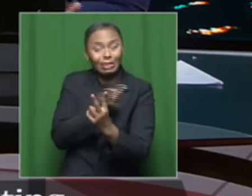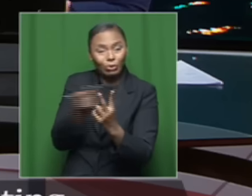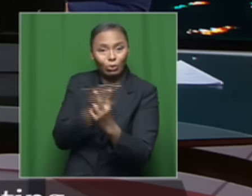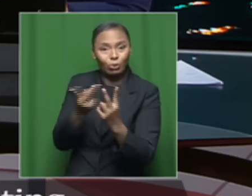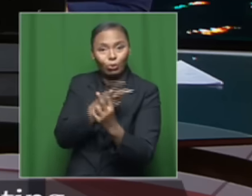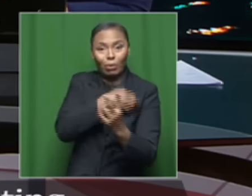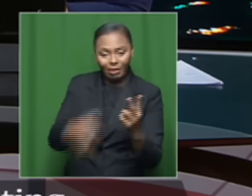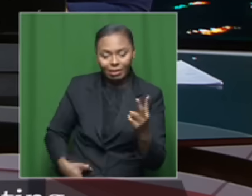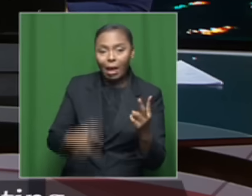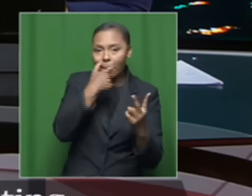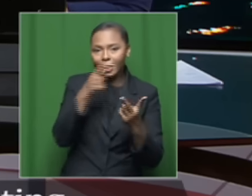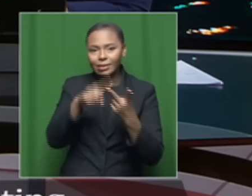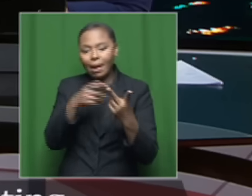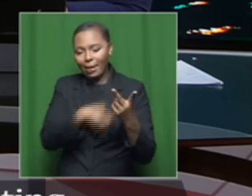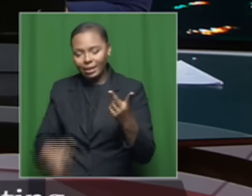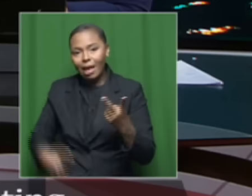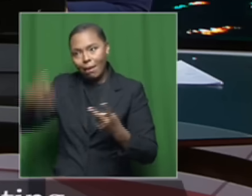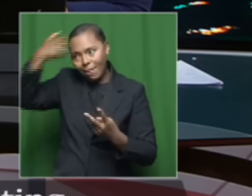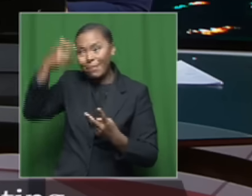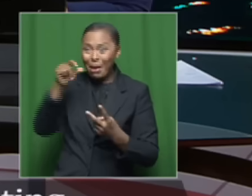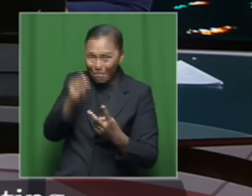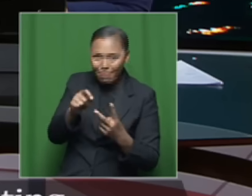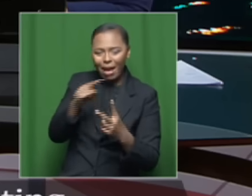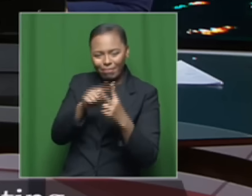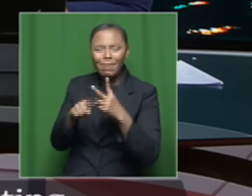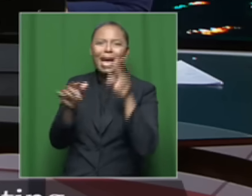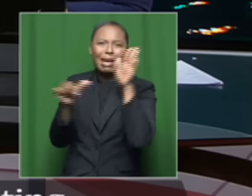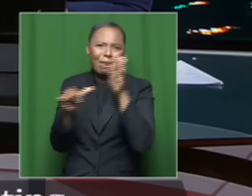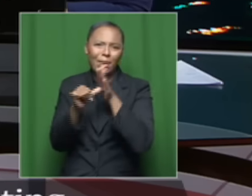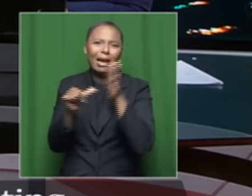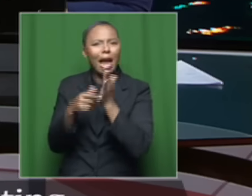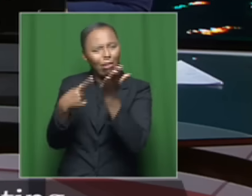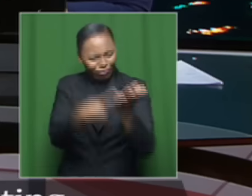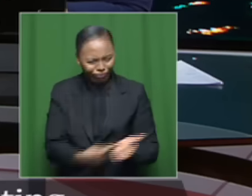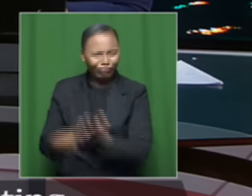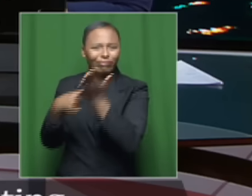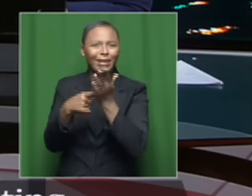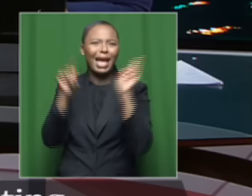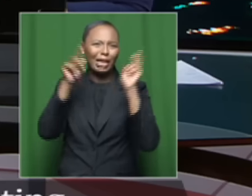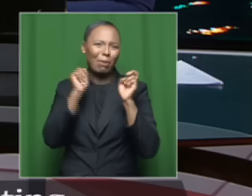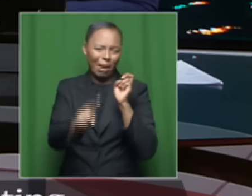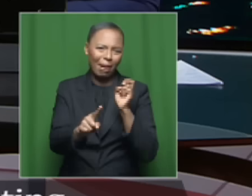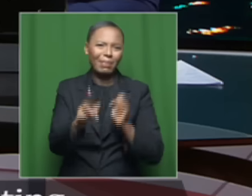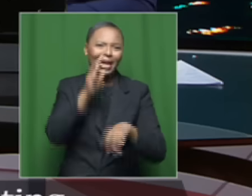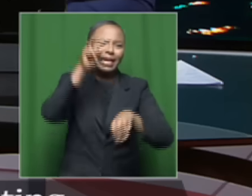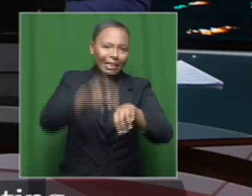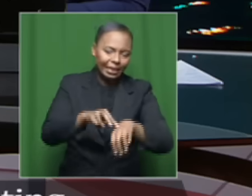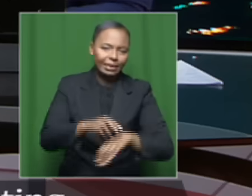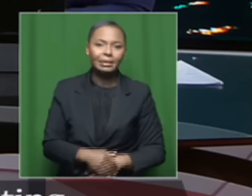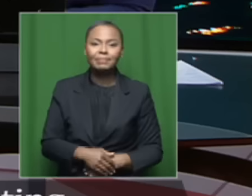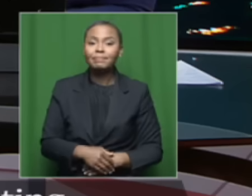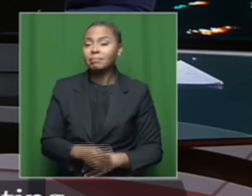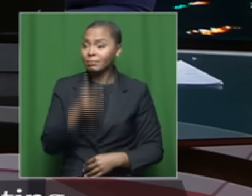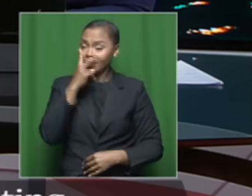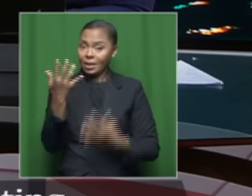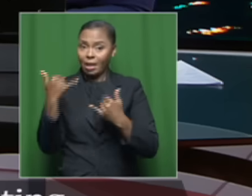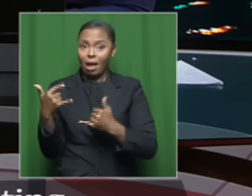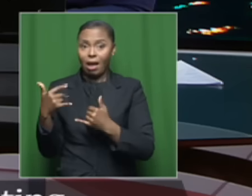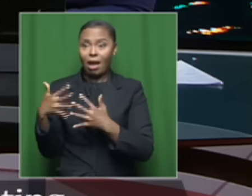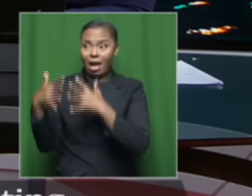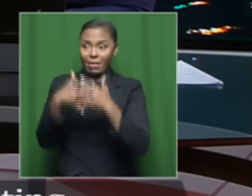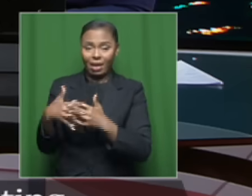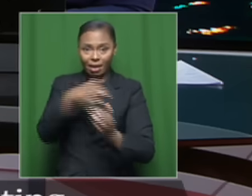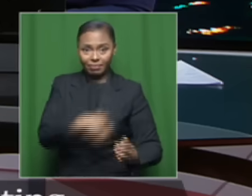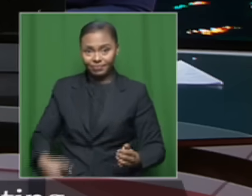And of course, to begin, let's bring in our correspondent, Kate Fisher, because I'm certain, I mean, when you saw a US president with those printouts, one